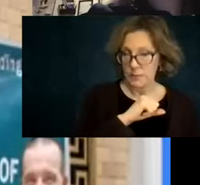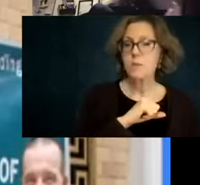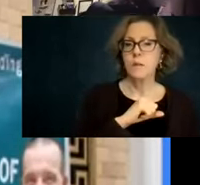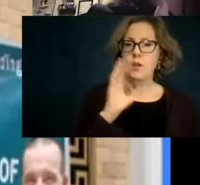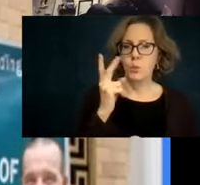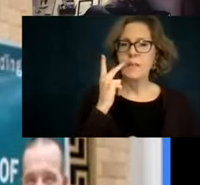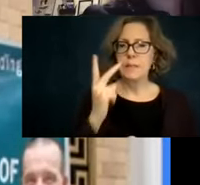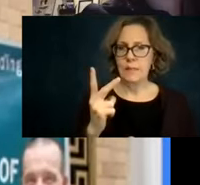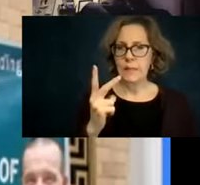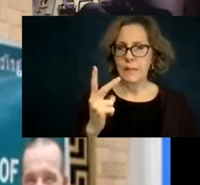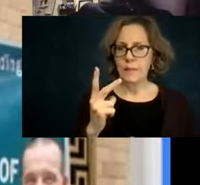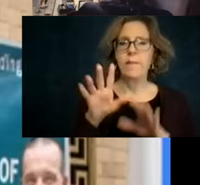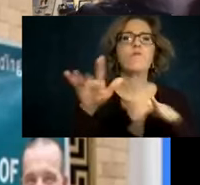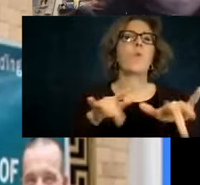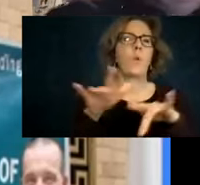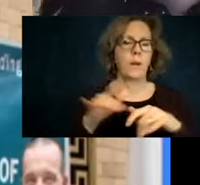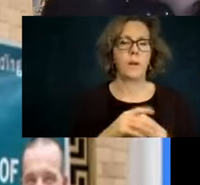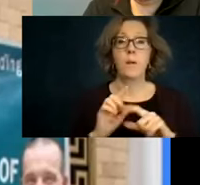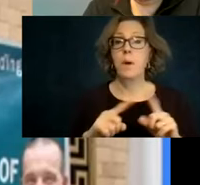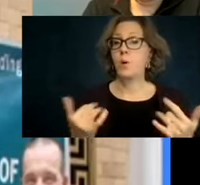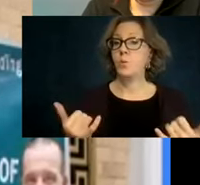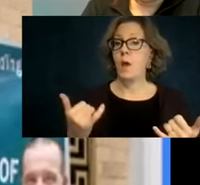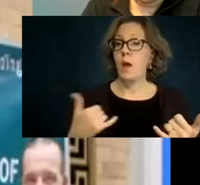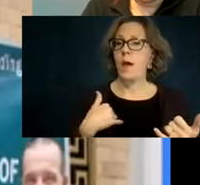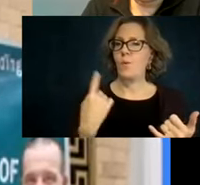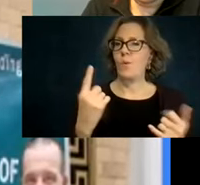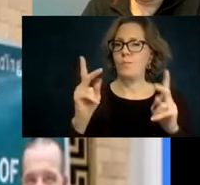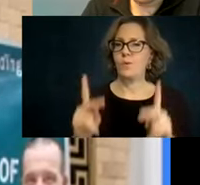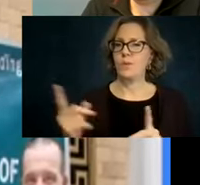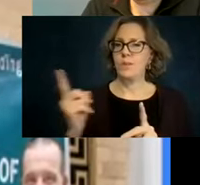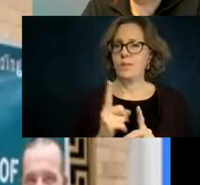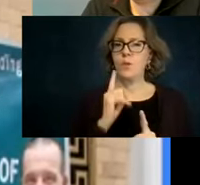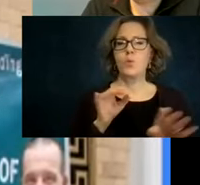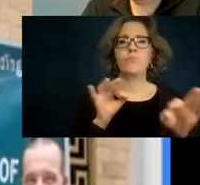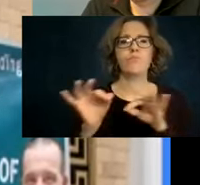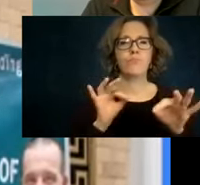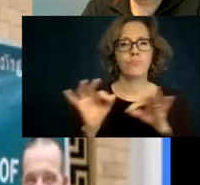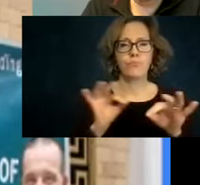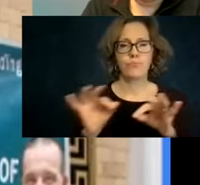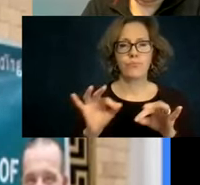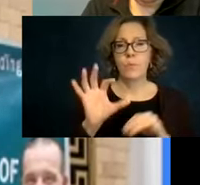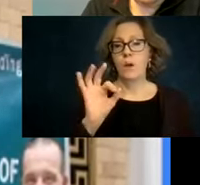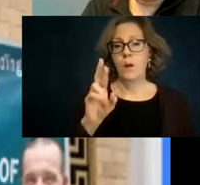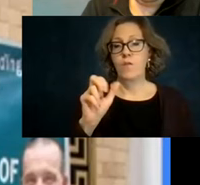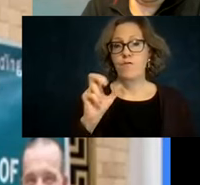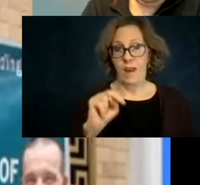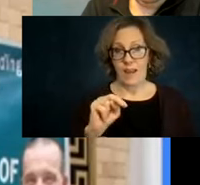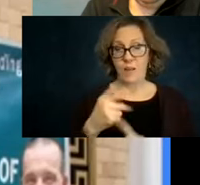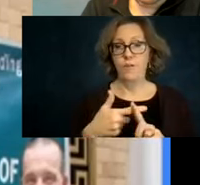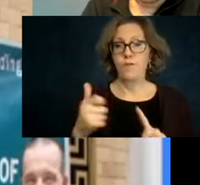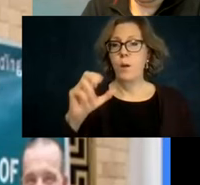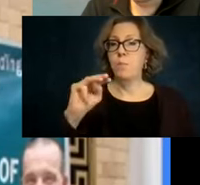to see it in the other recording. But with us today to talk about the next topic is Fran from the Mass